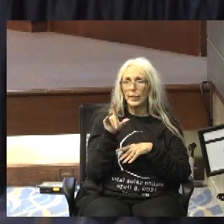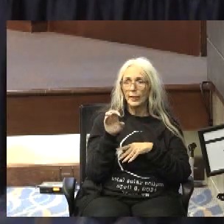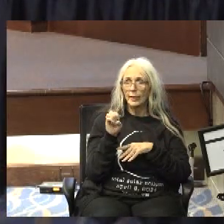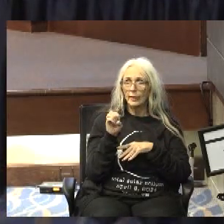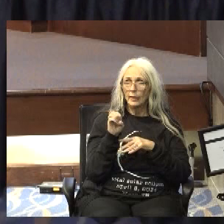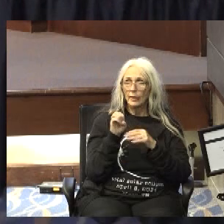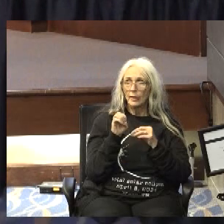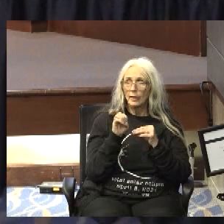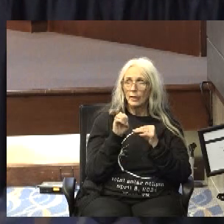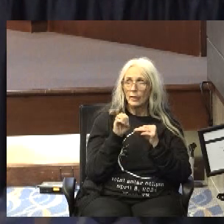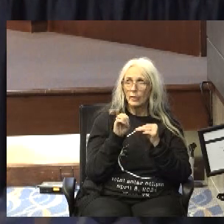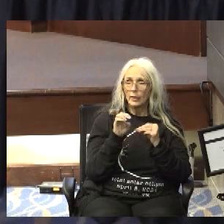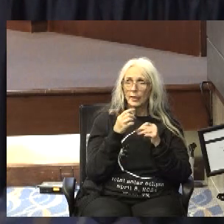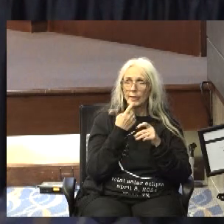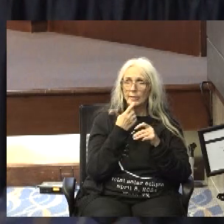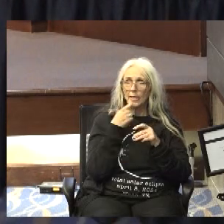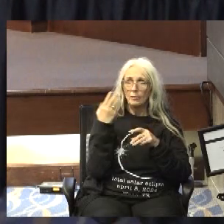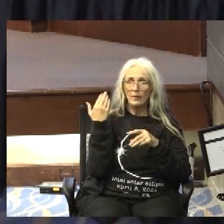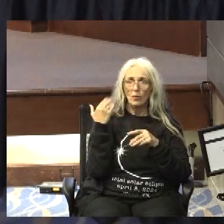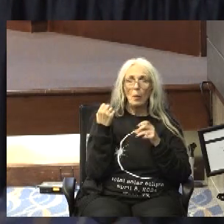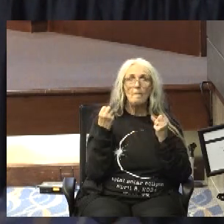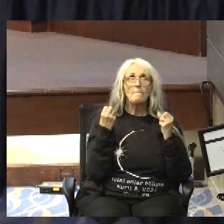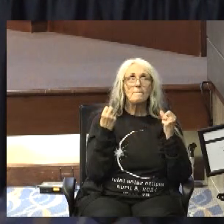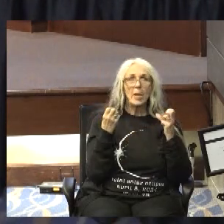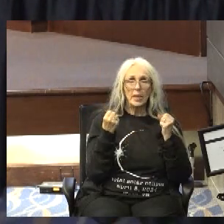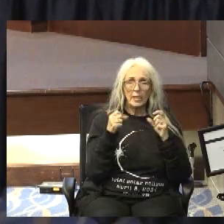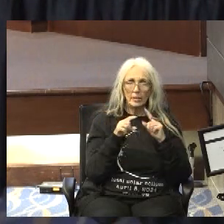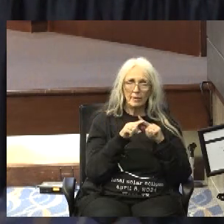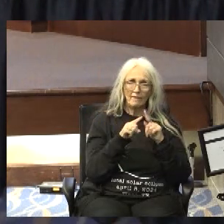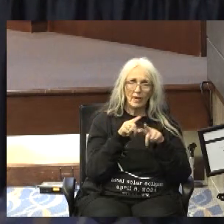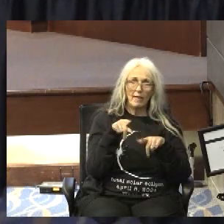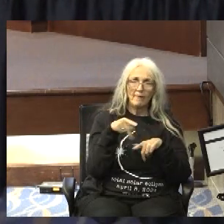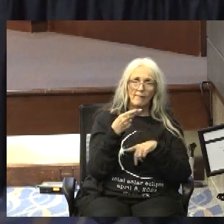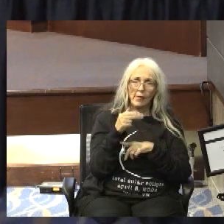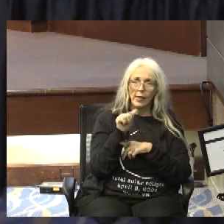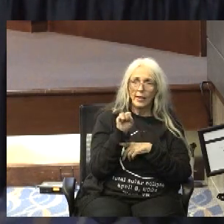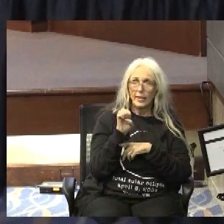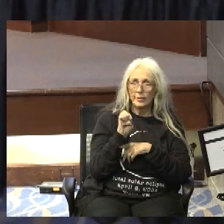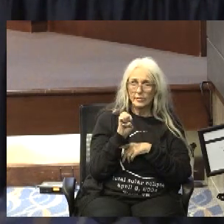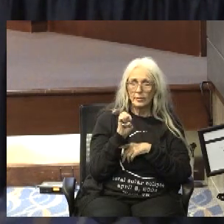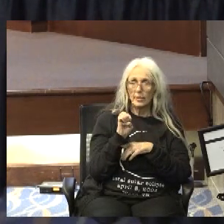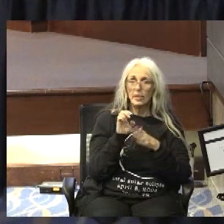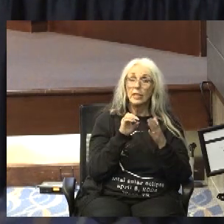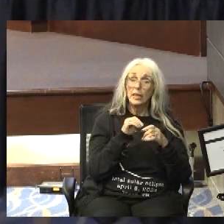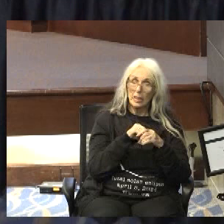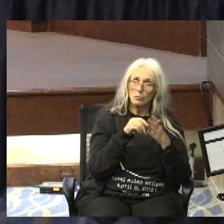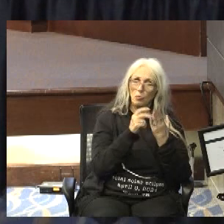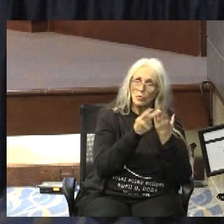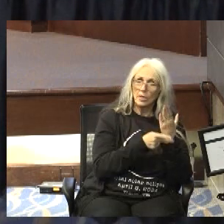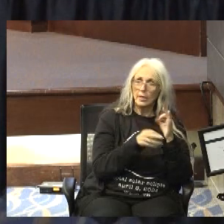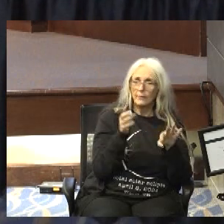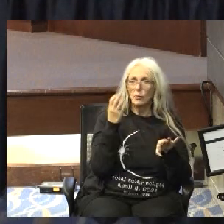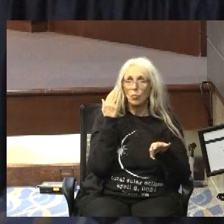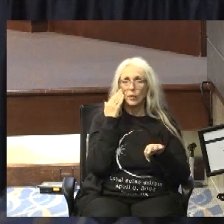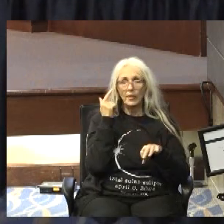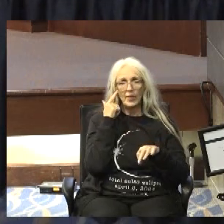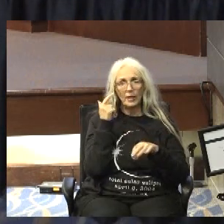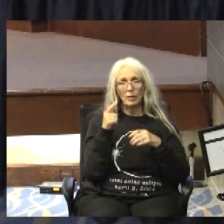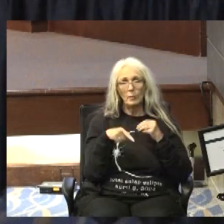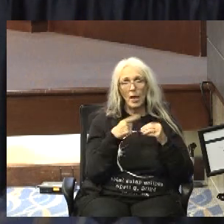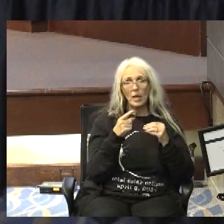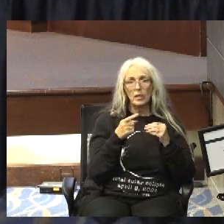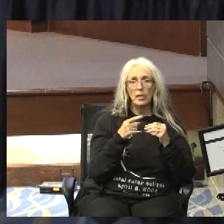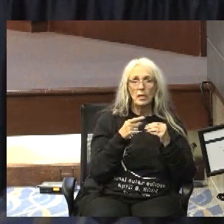phasing, but it was mm-hmm. mentioned that there are multiple phases in this project. And so if you want to think about the reimbursement